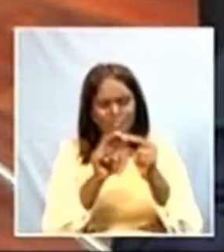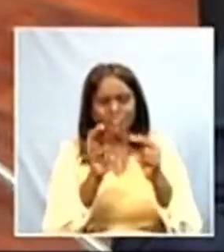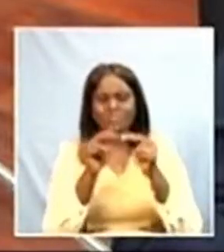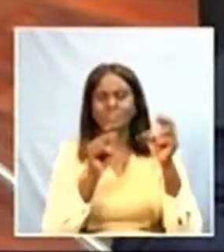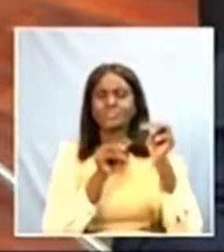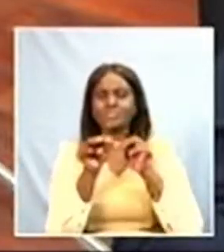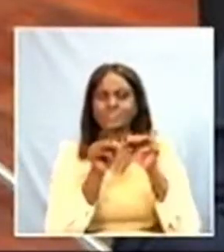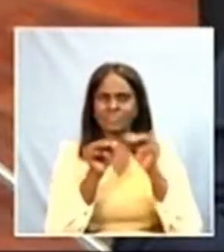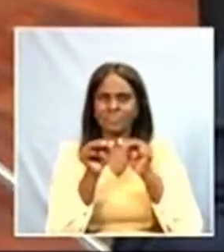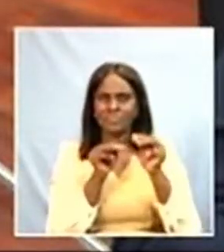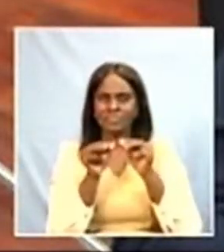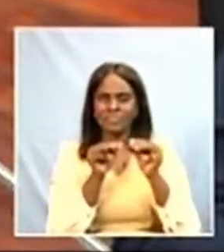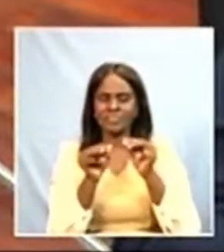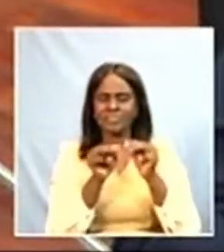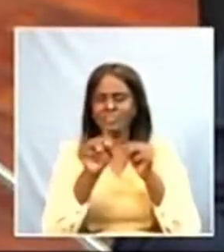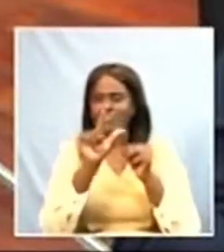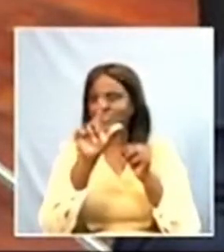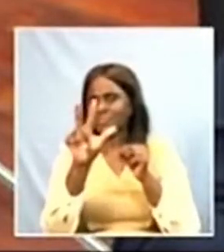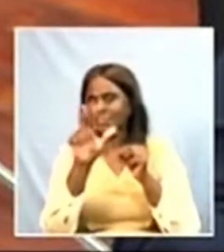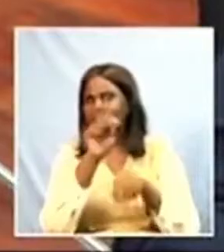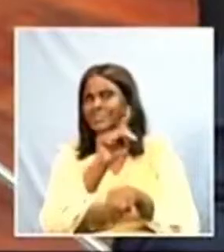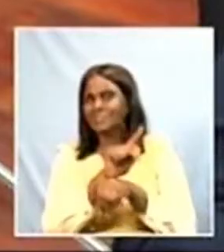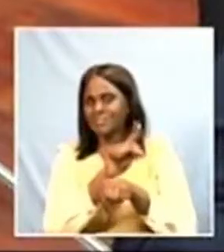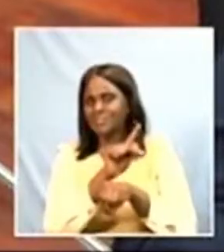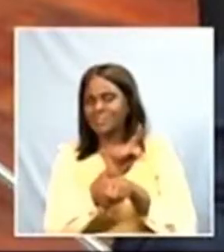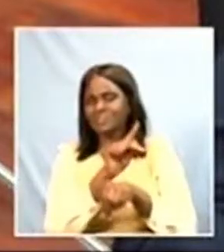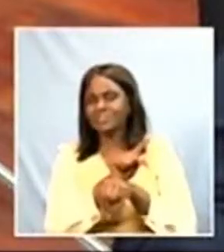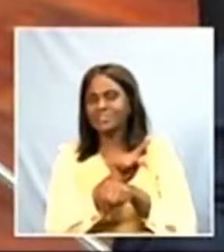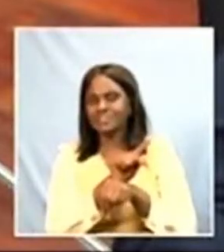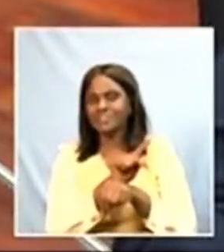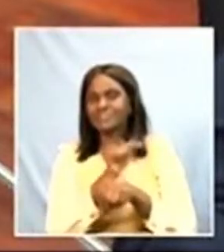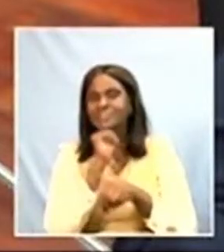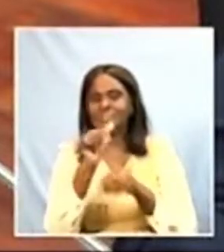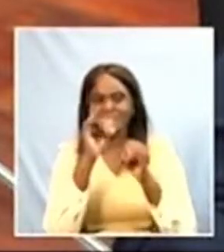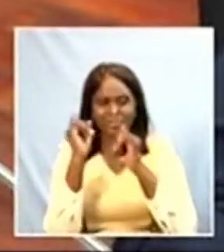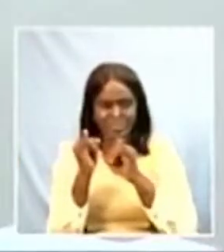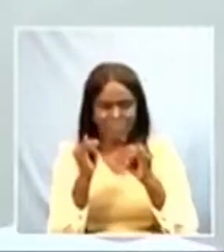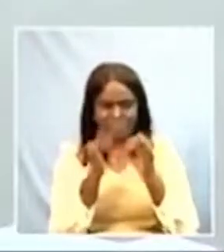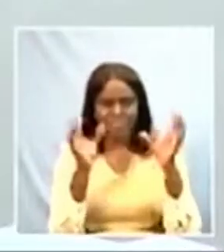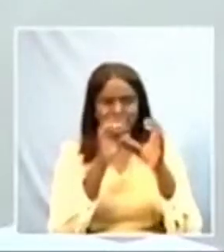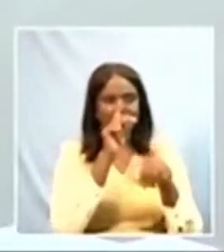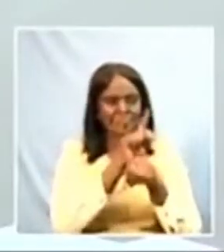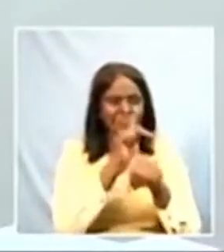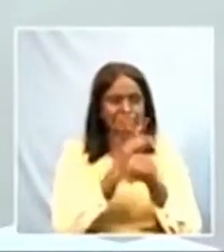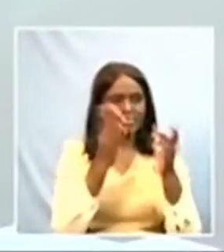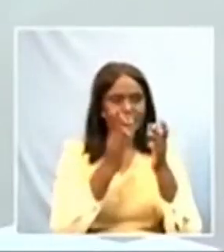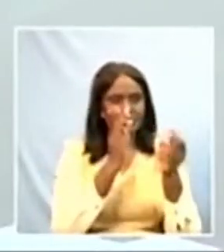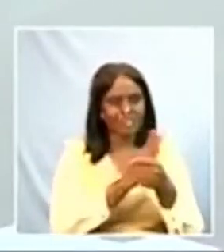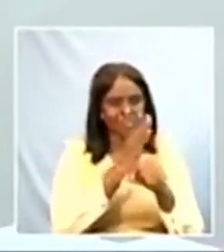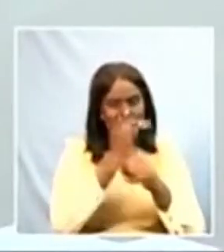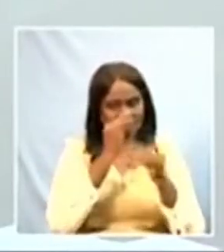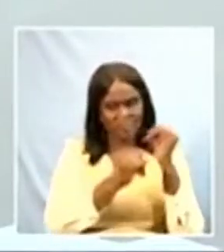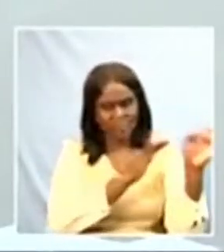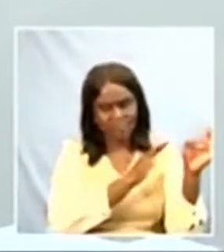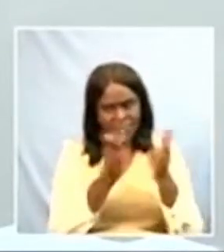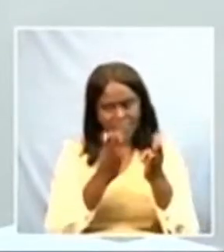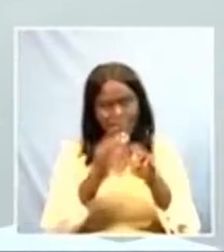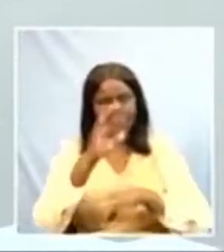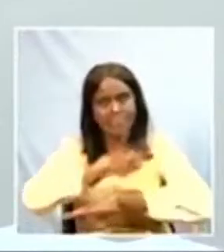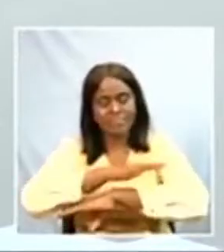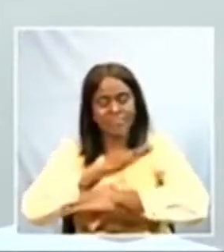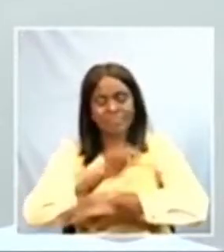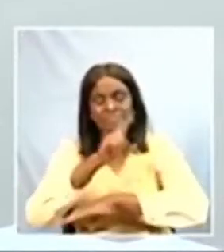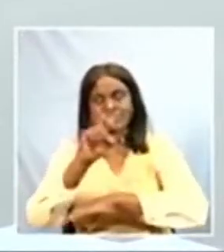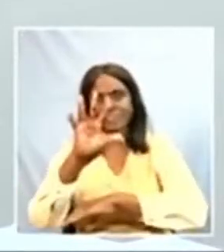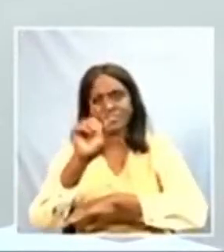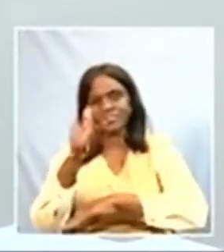management. 23 projects not implemented, community projects, then desks 150 not done, then